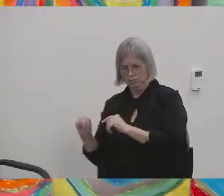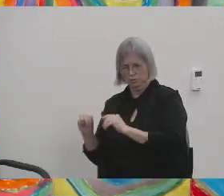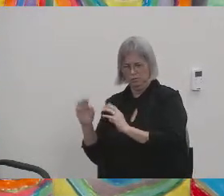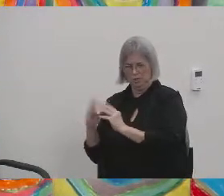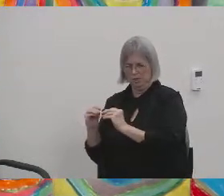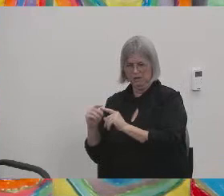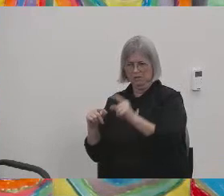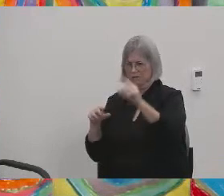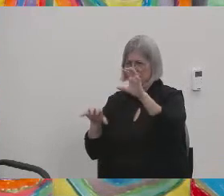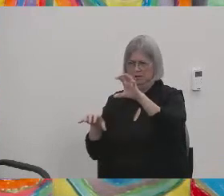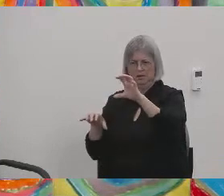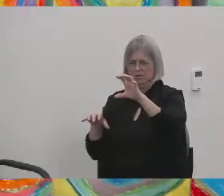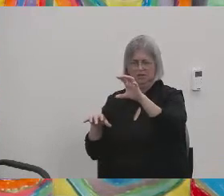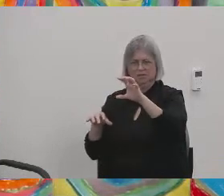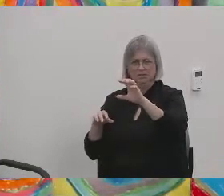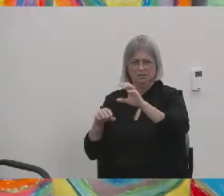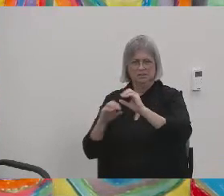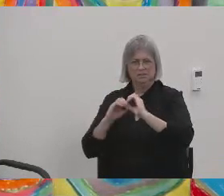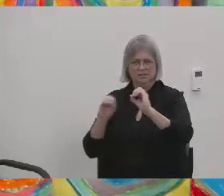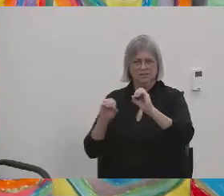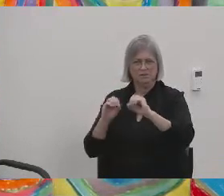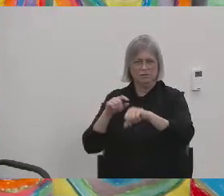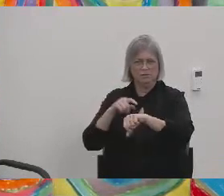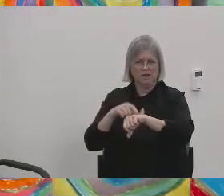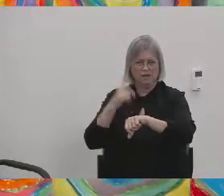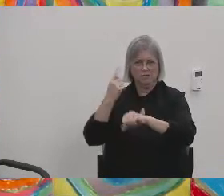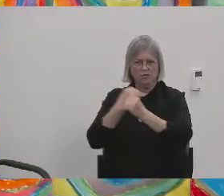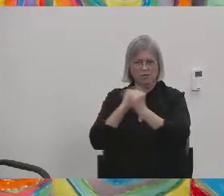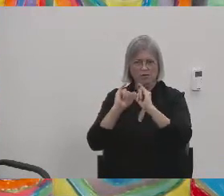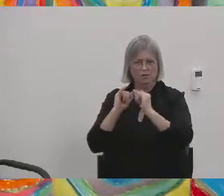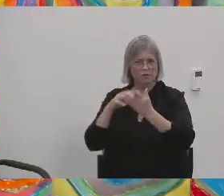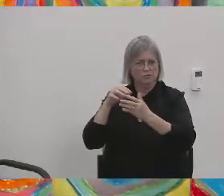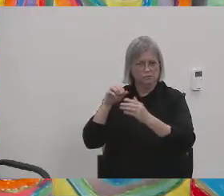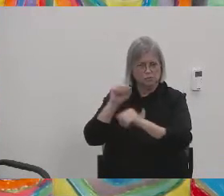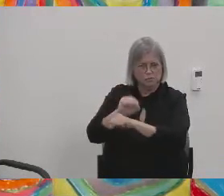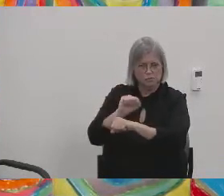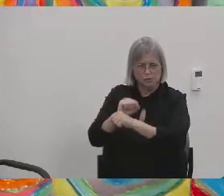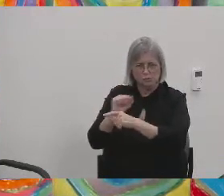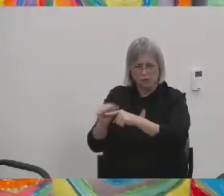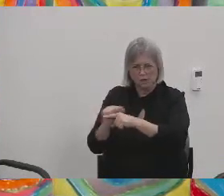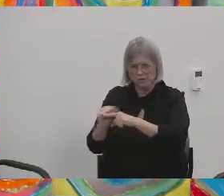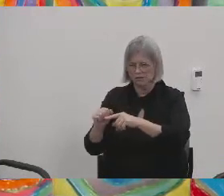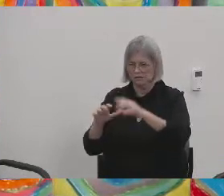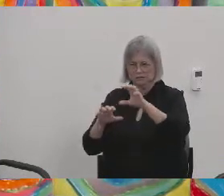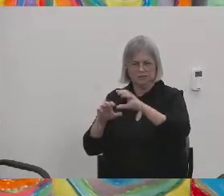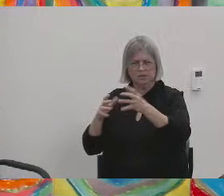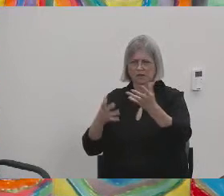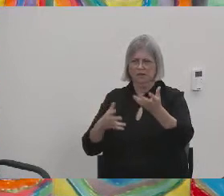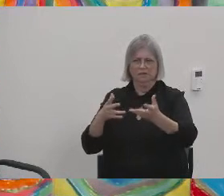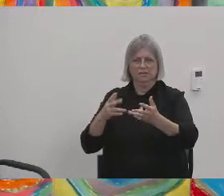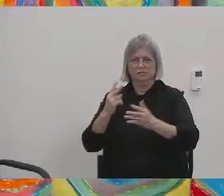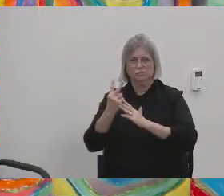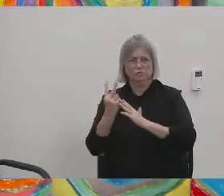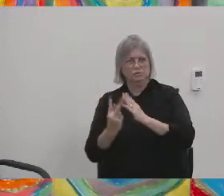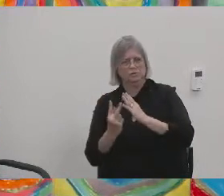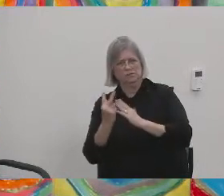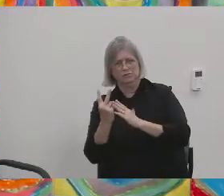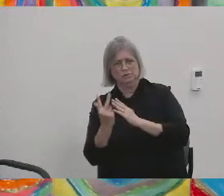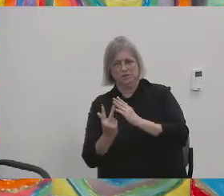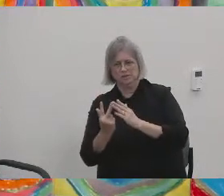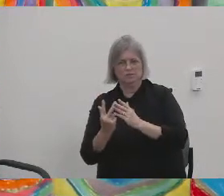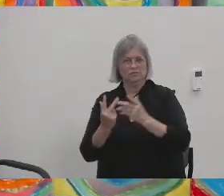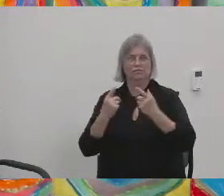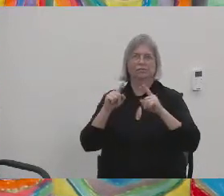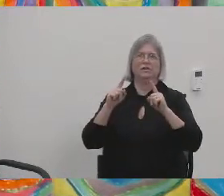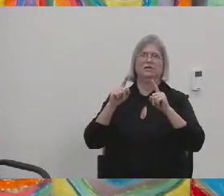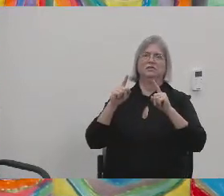time for them to practice what they're learning. So they're waiting, you know, 2-3 hours to finally